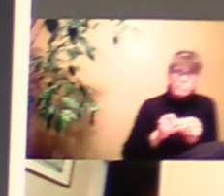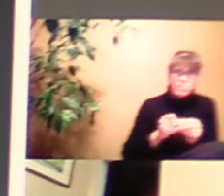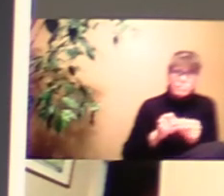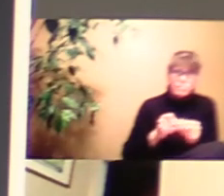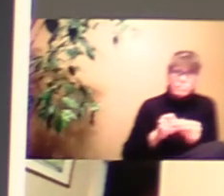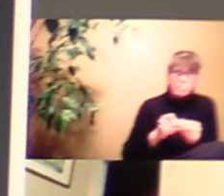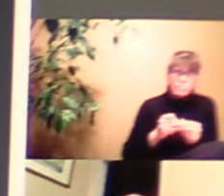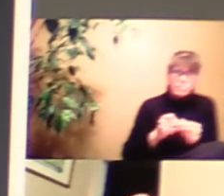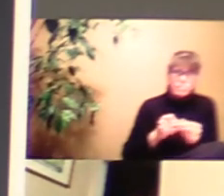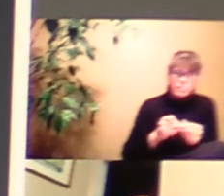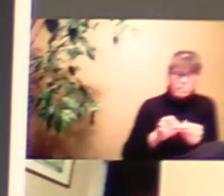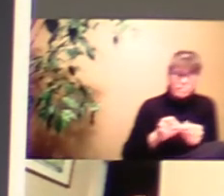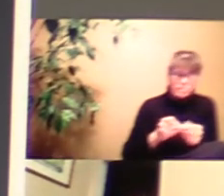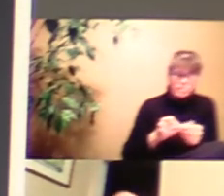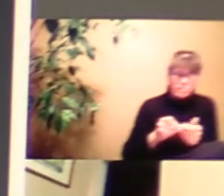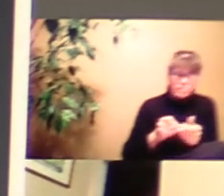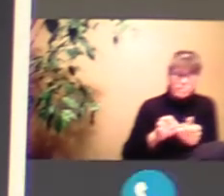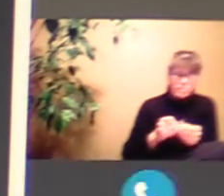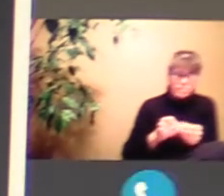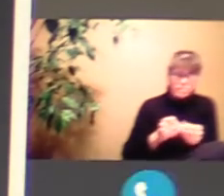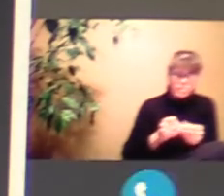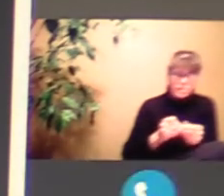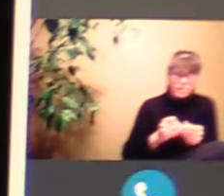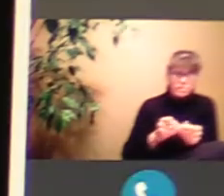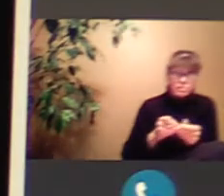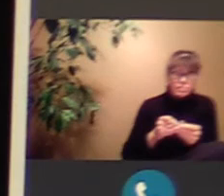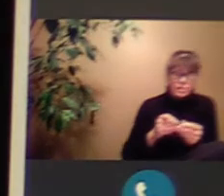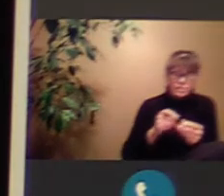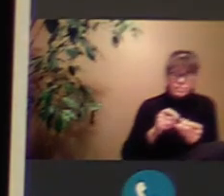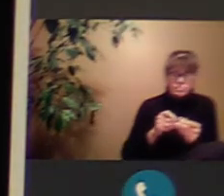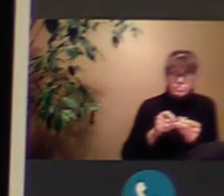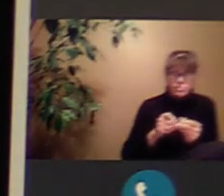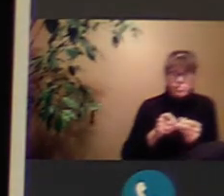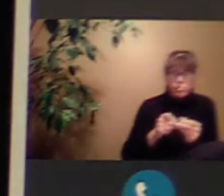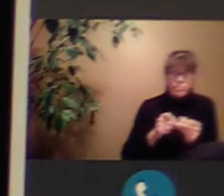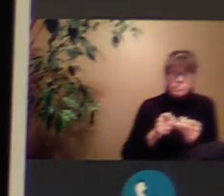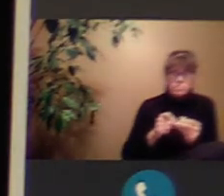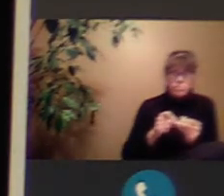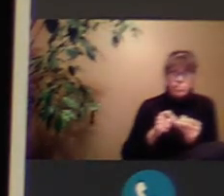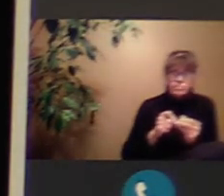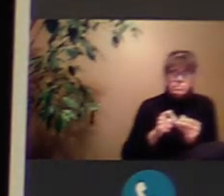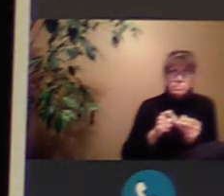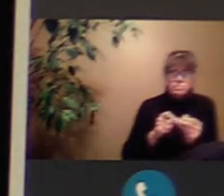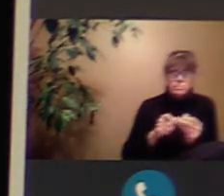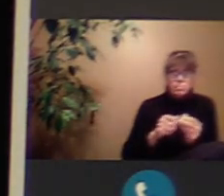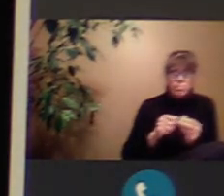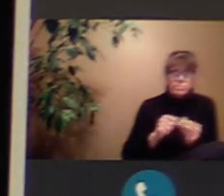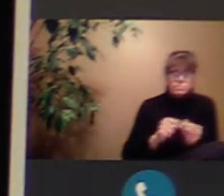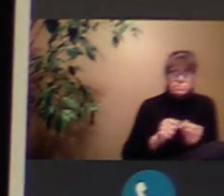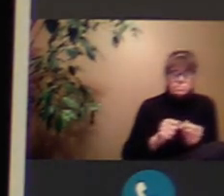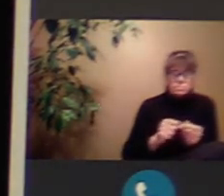Yes, we voted to install water meters, and it, I believe bond or no bond, we were going to